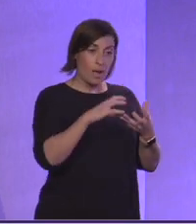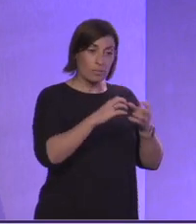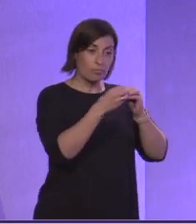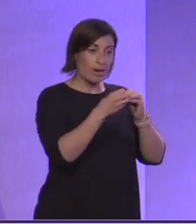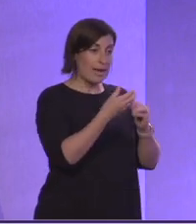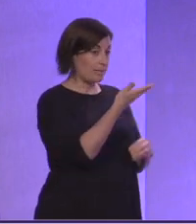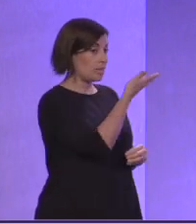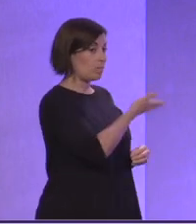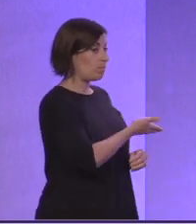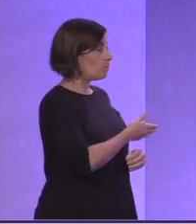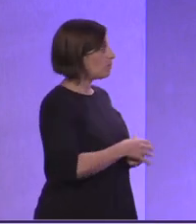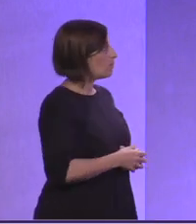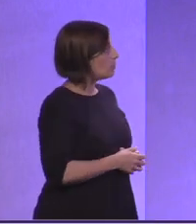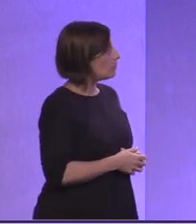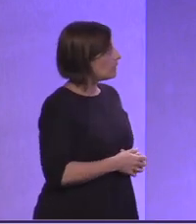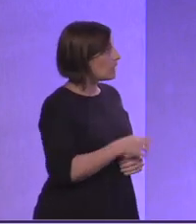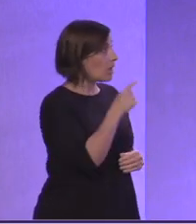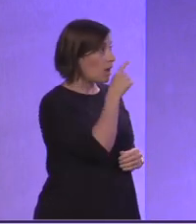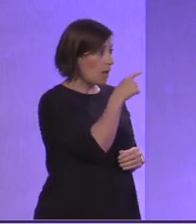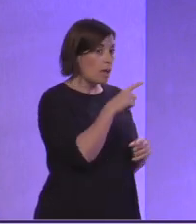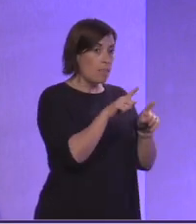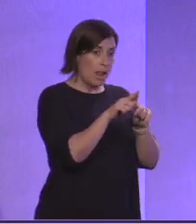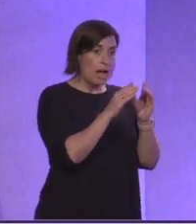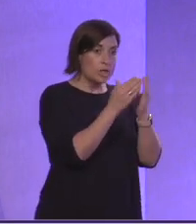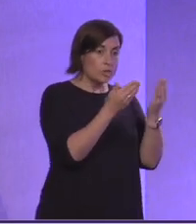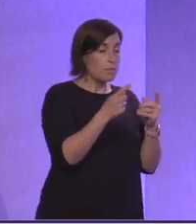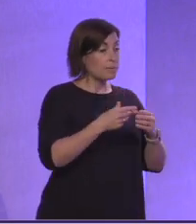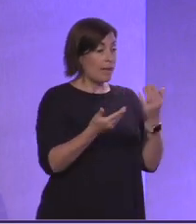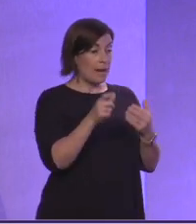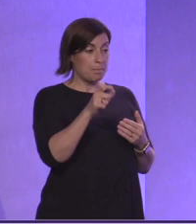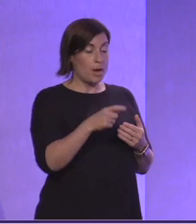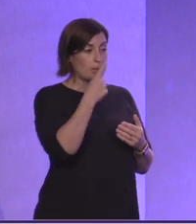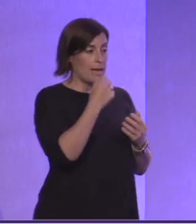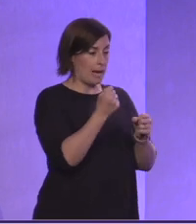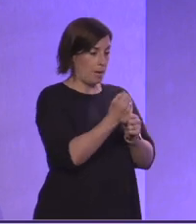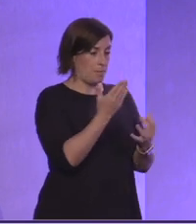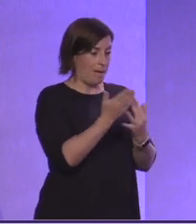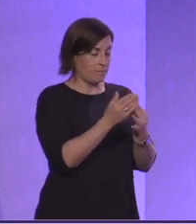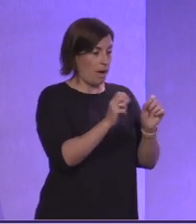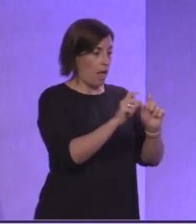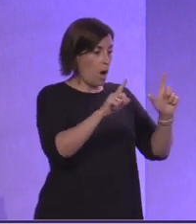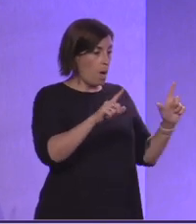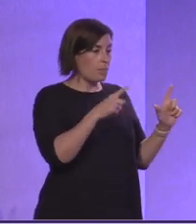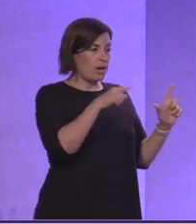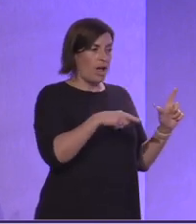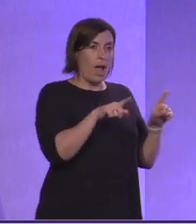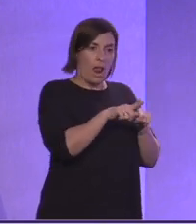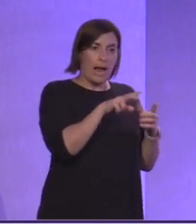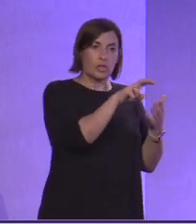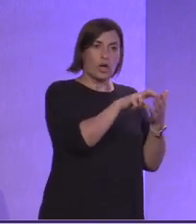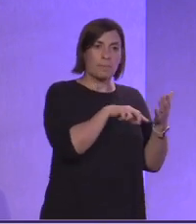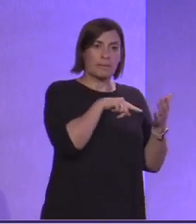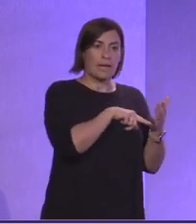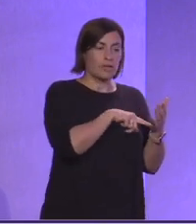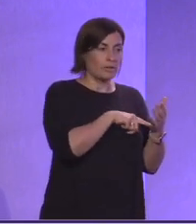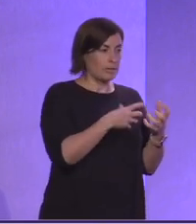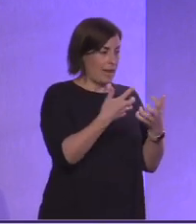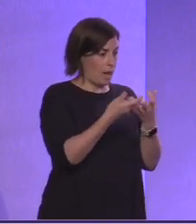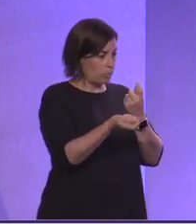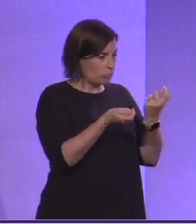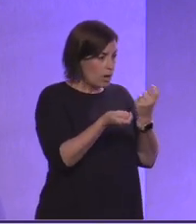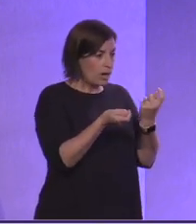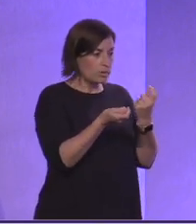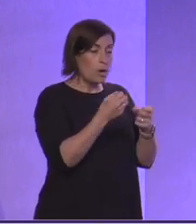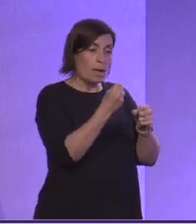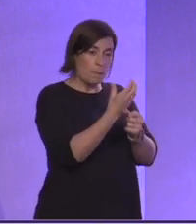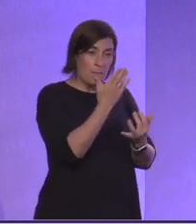this is documentation as well as tooling, right? Anyone can open this makefile and understand how to build and compile your application and how to run it. So